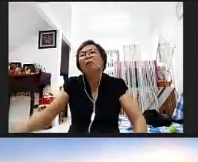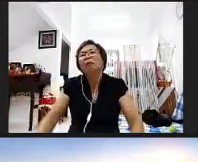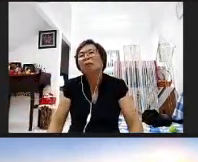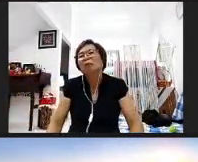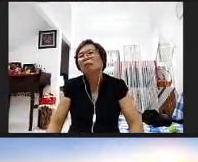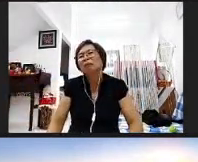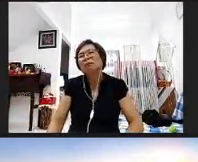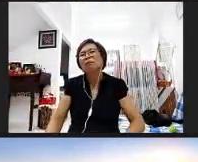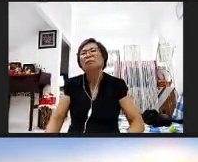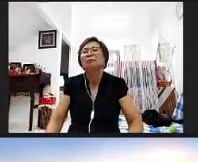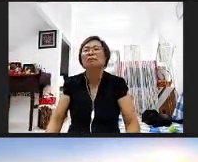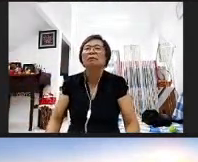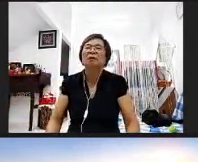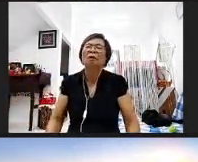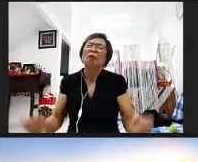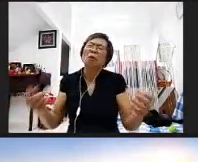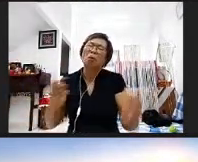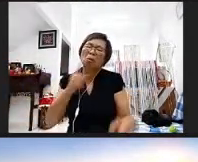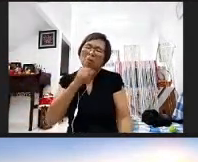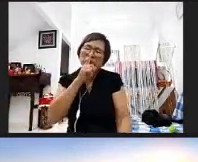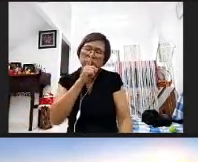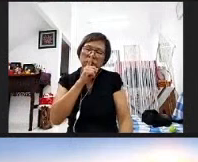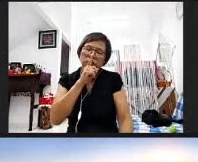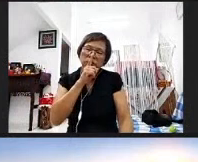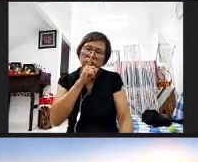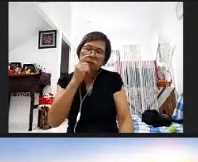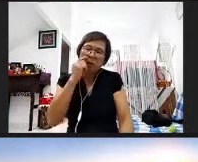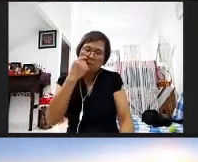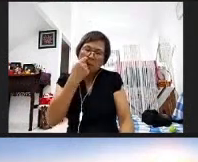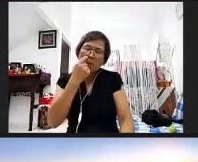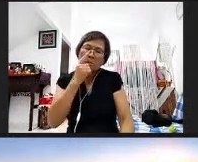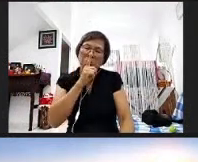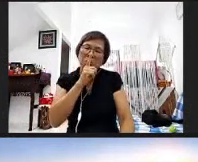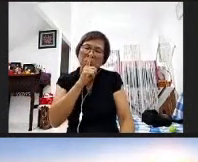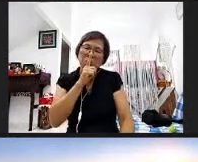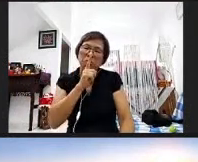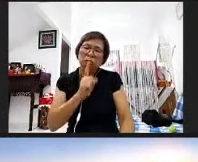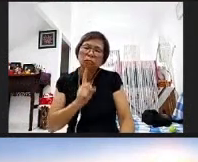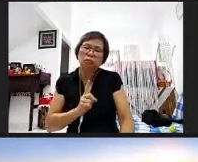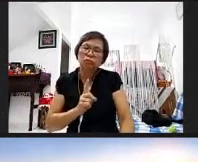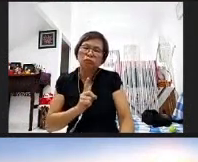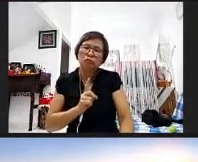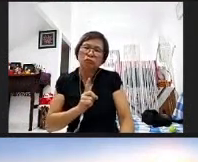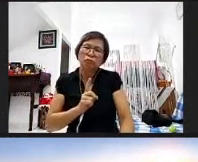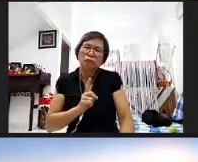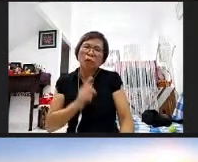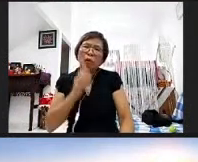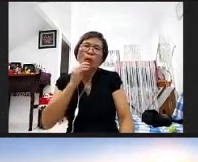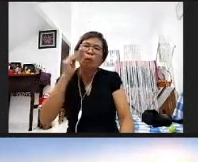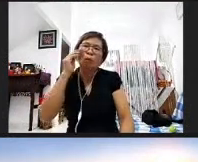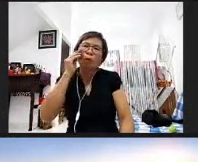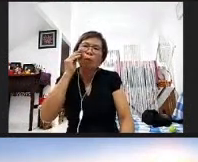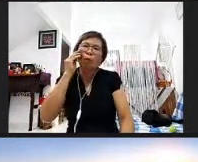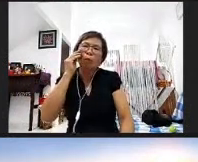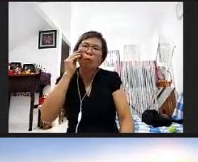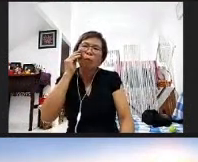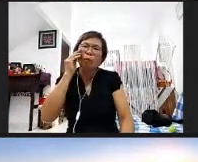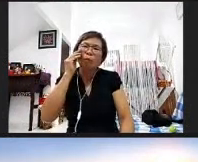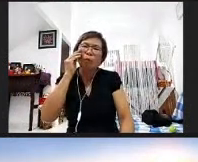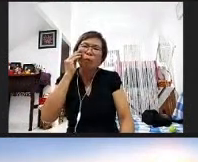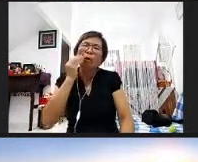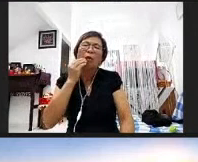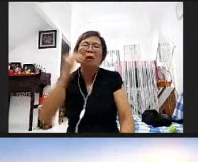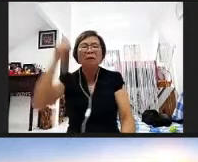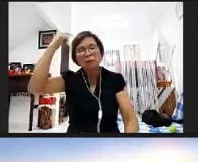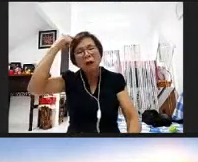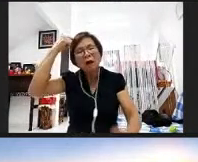lot of lonely time at home, these elderly people start to ruminate, and with proliferations of thoughts, there